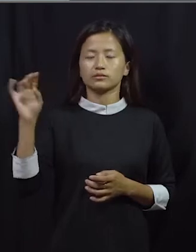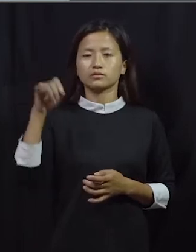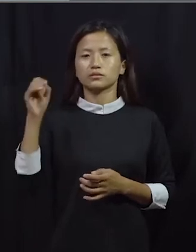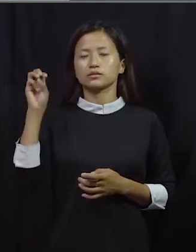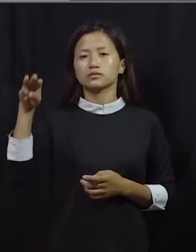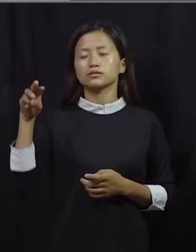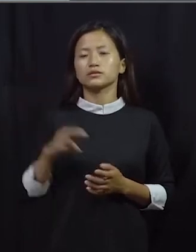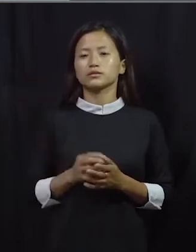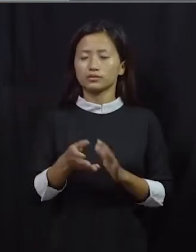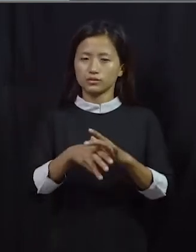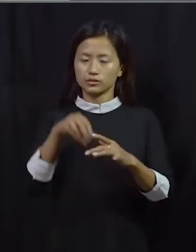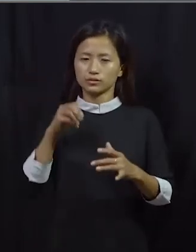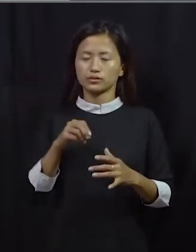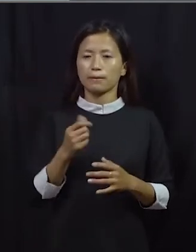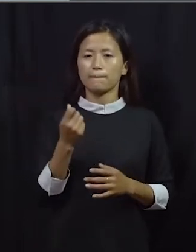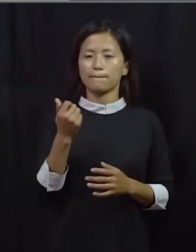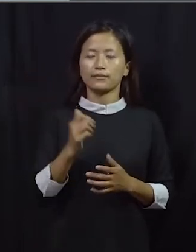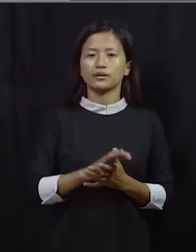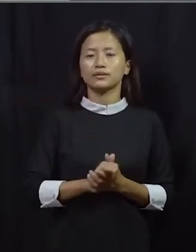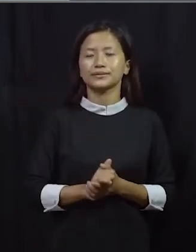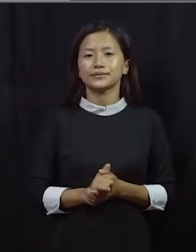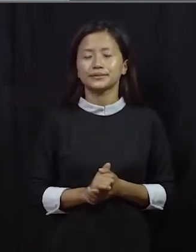the money.